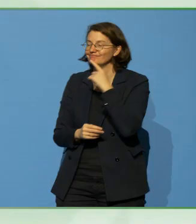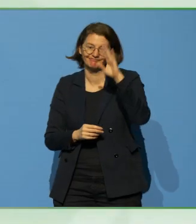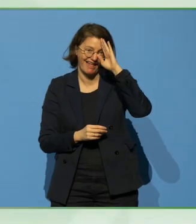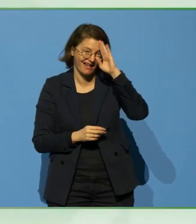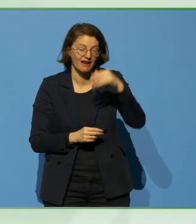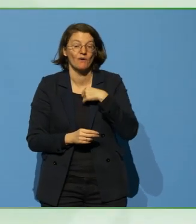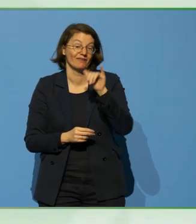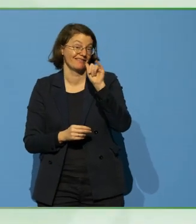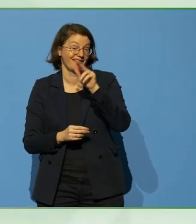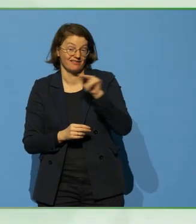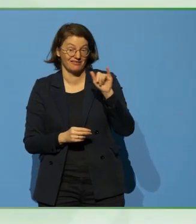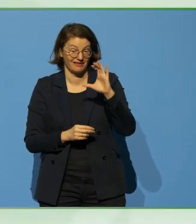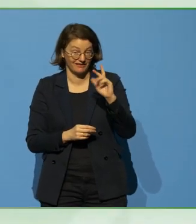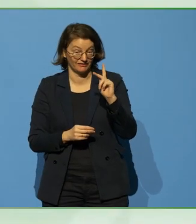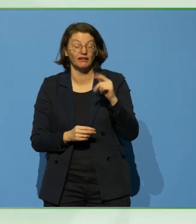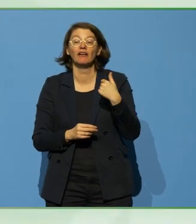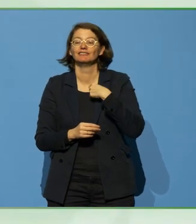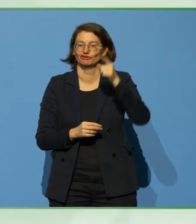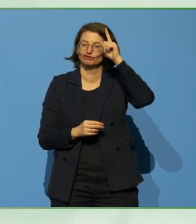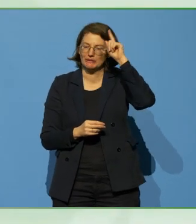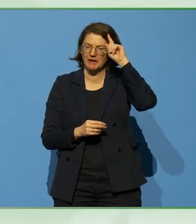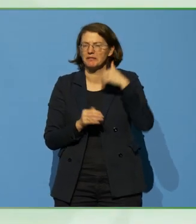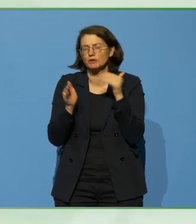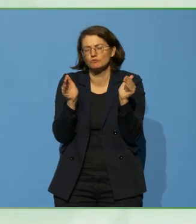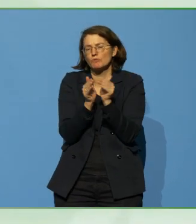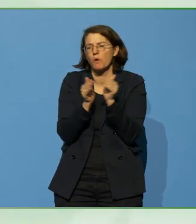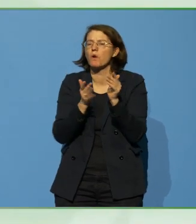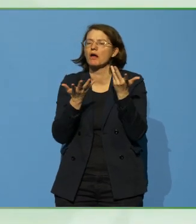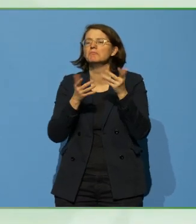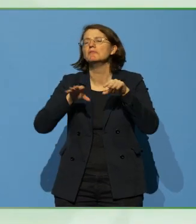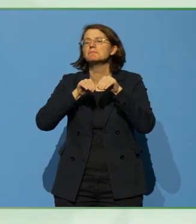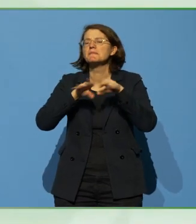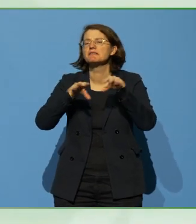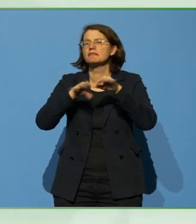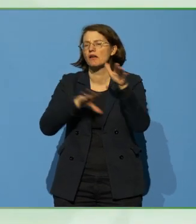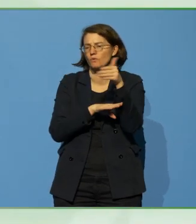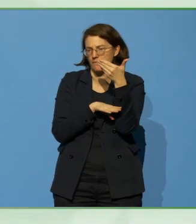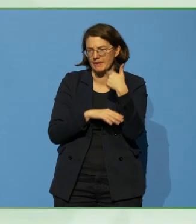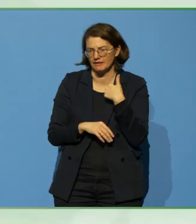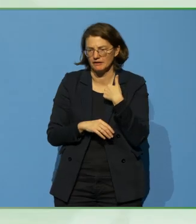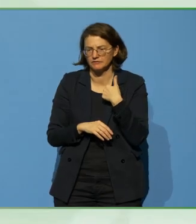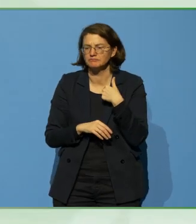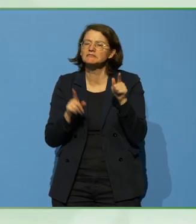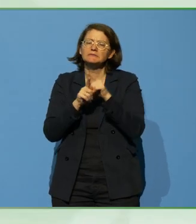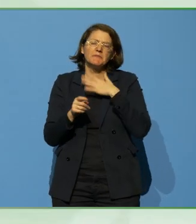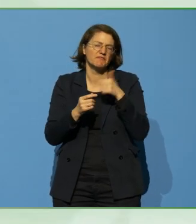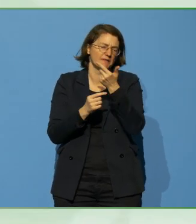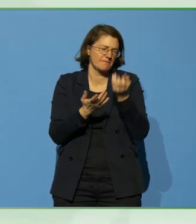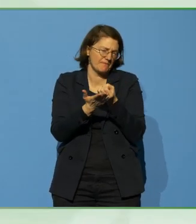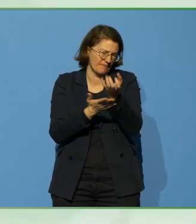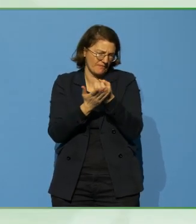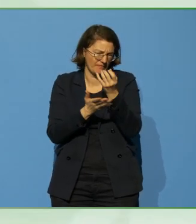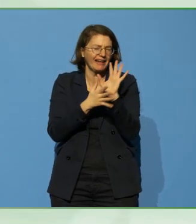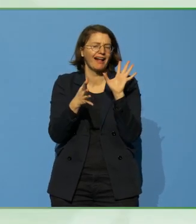points regarding user terminals or receiving money from one part. So a lot of ATMs